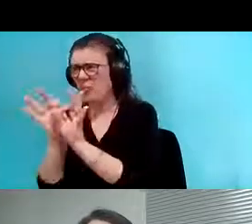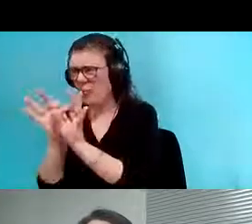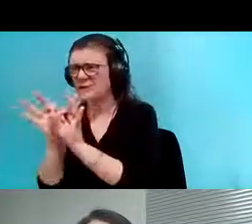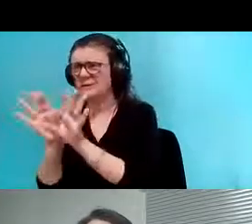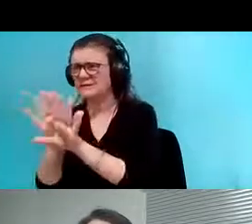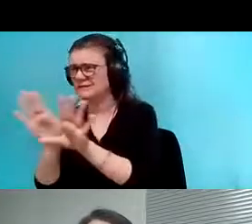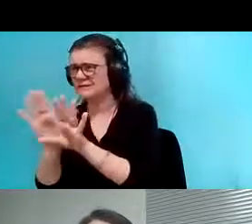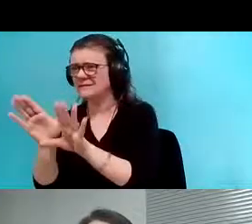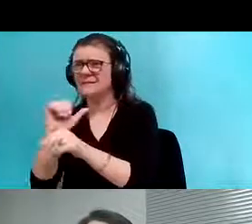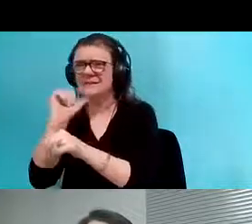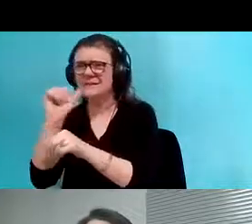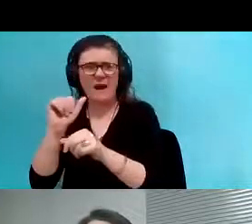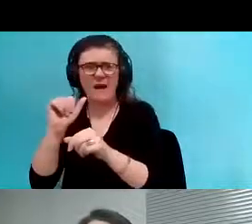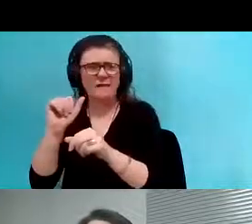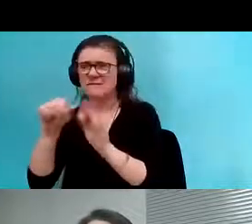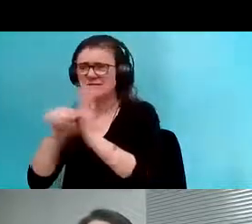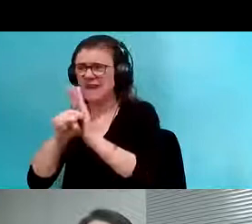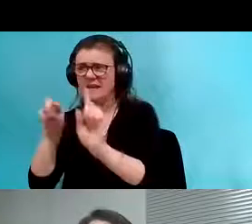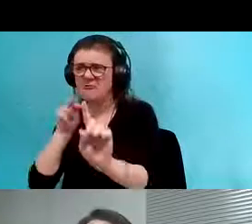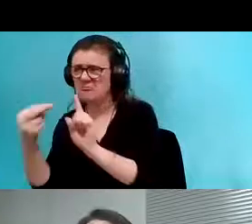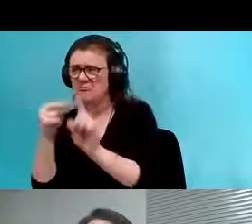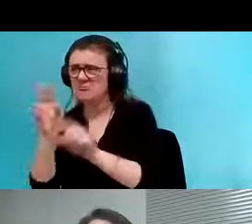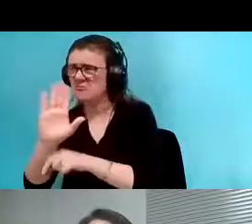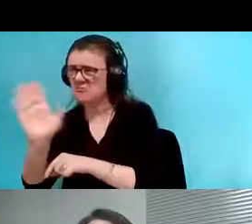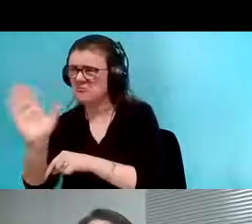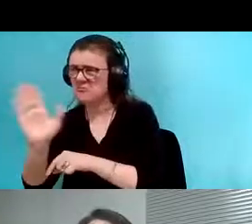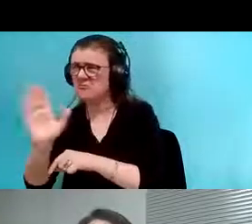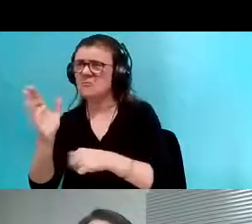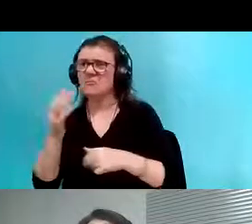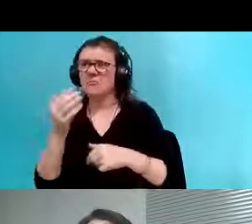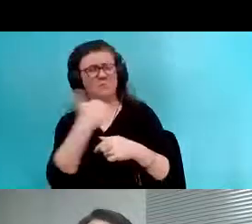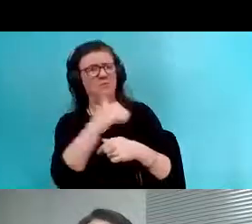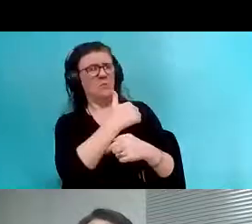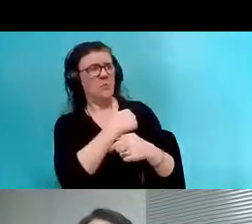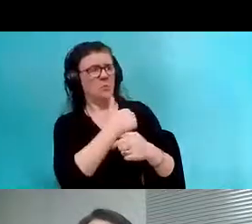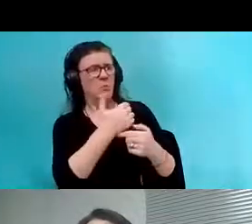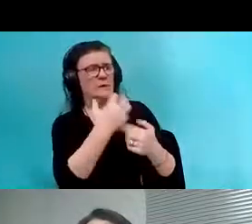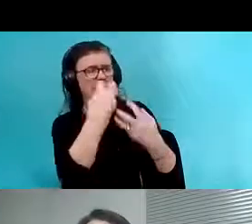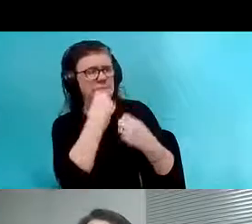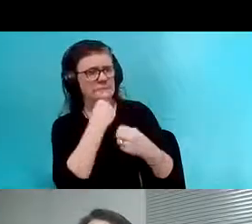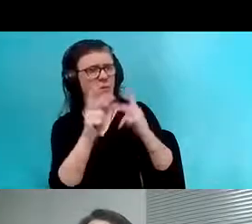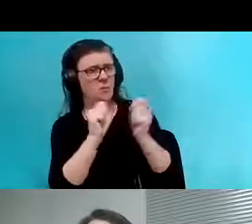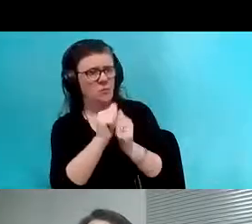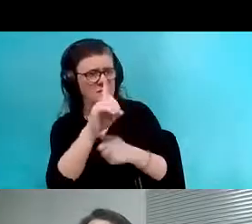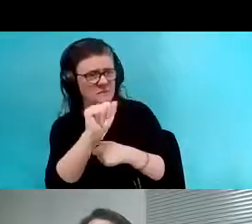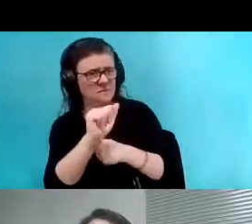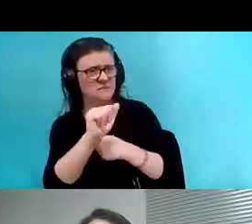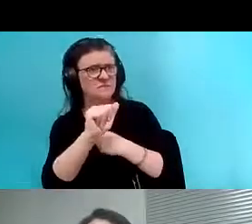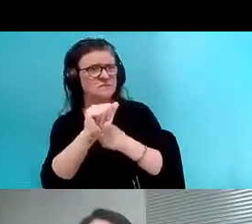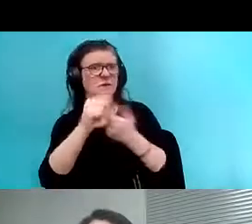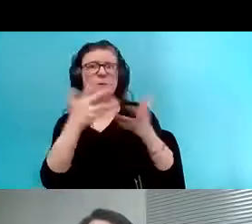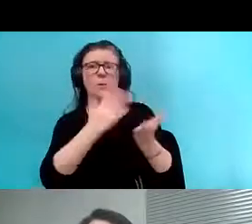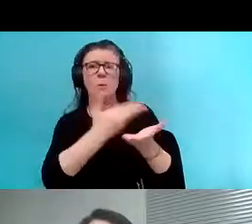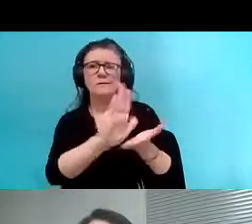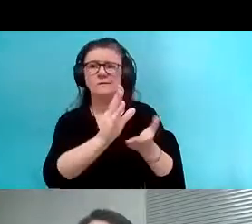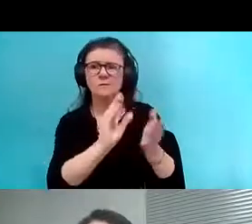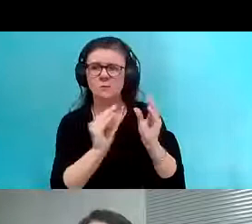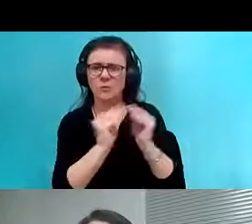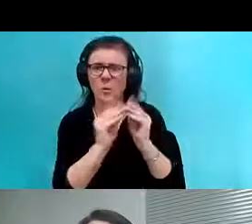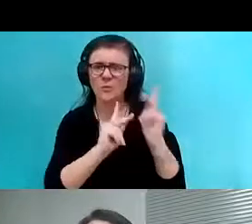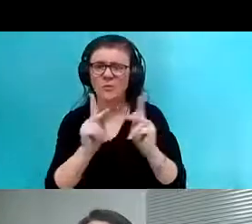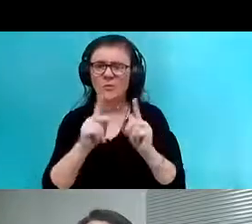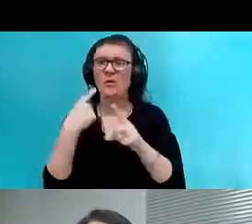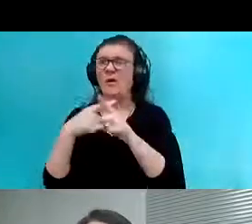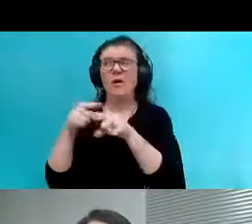creating a perception, which is very common, that data on disability will necessarily lead to demands for increased funding, which